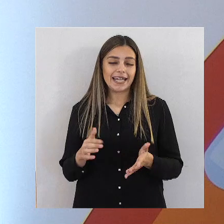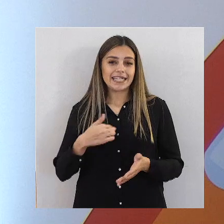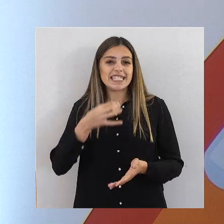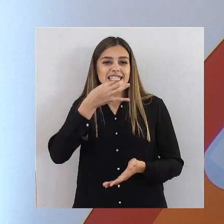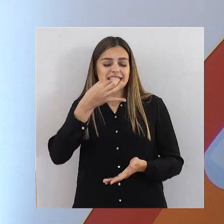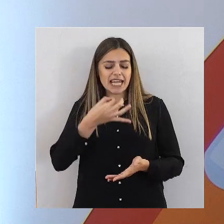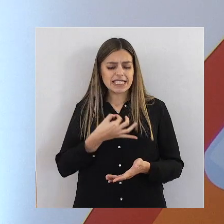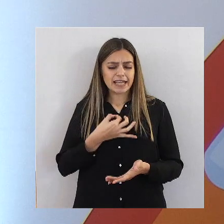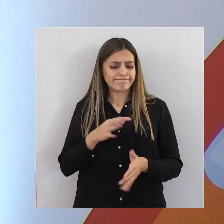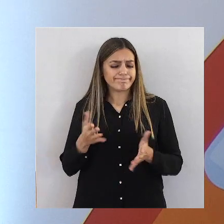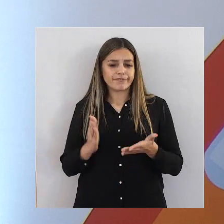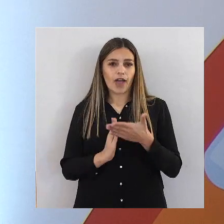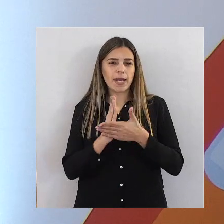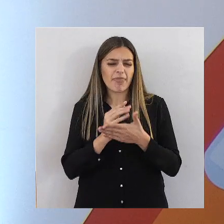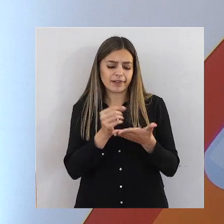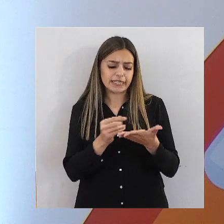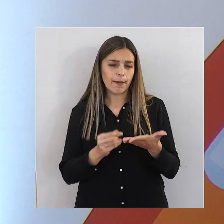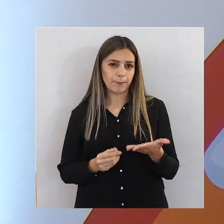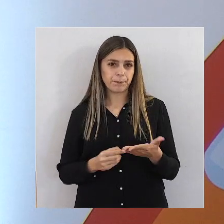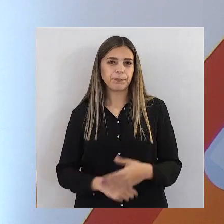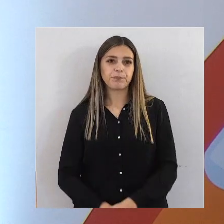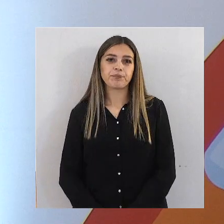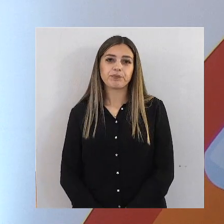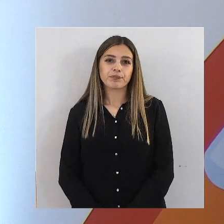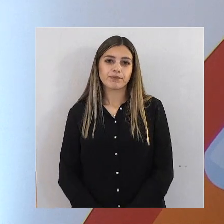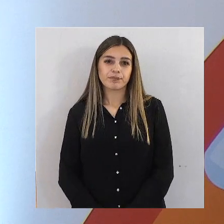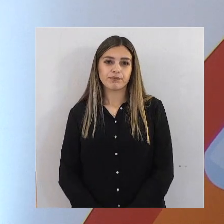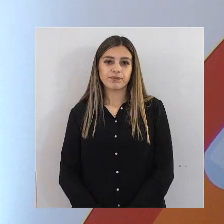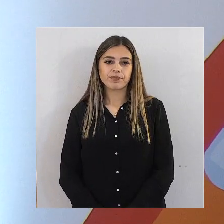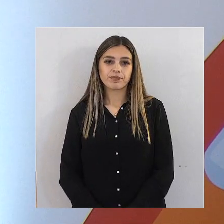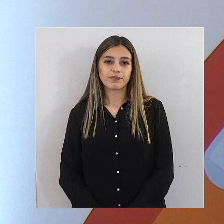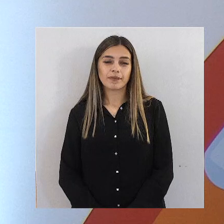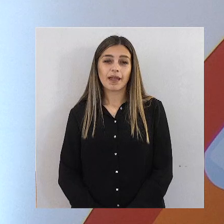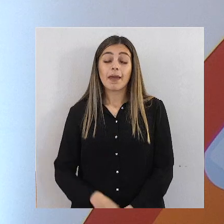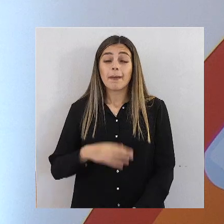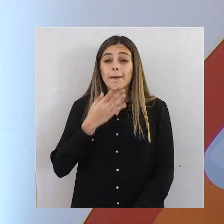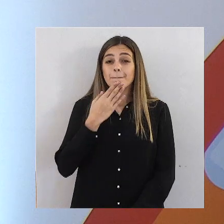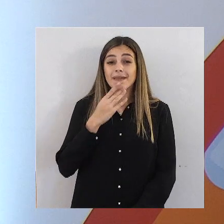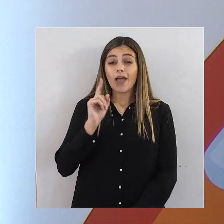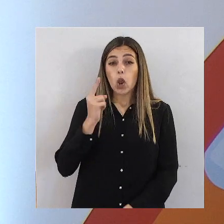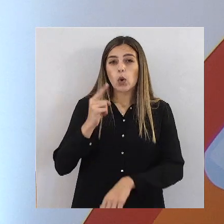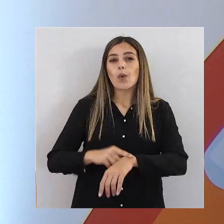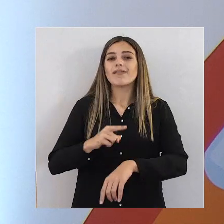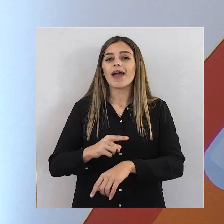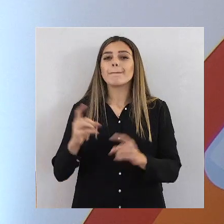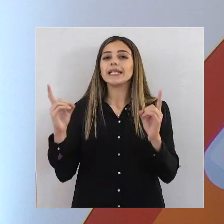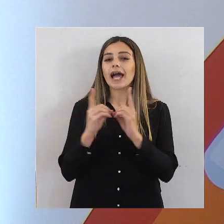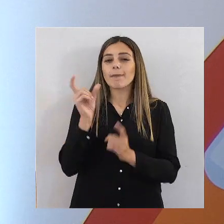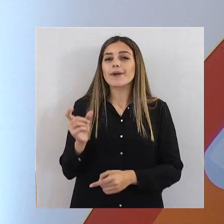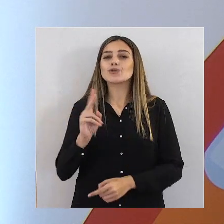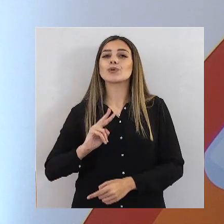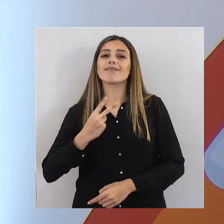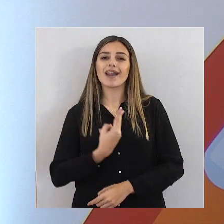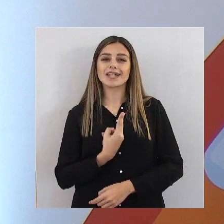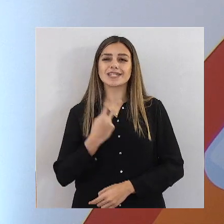start? This question took me back to my first encounter with a trans person back in 2001, when I was